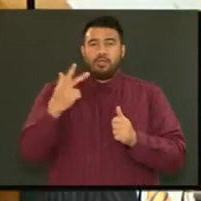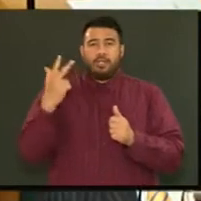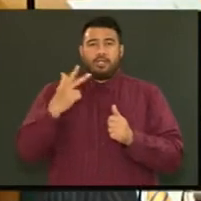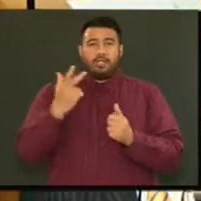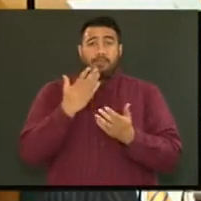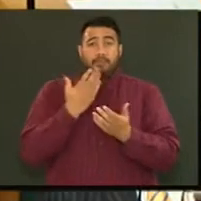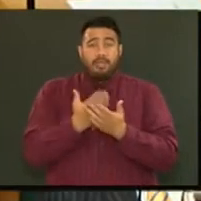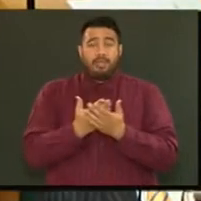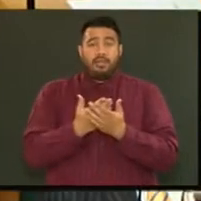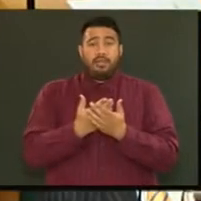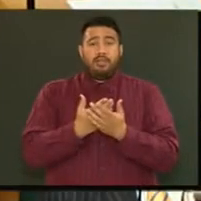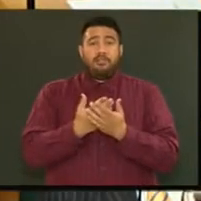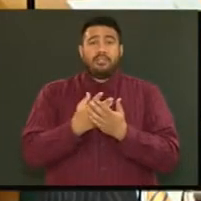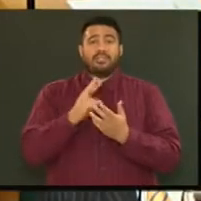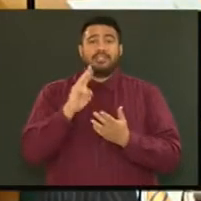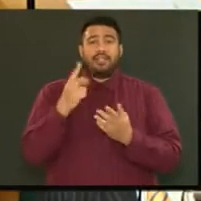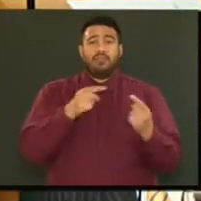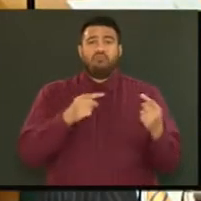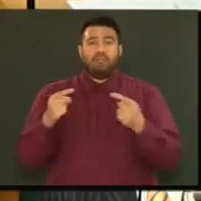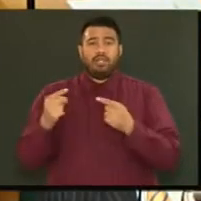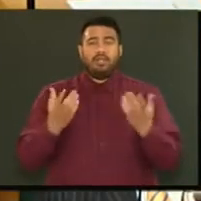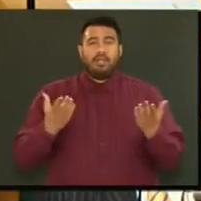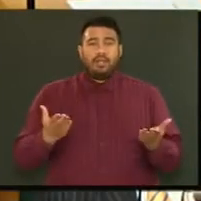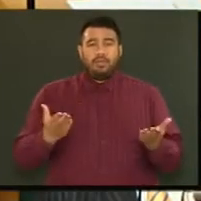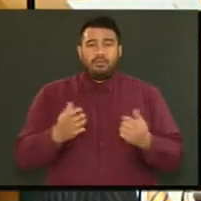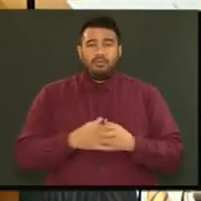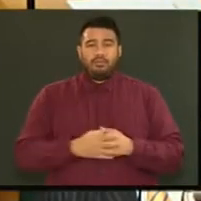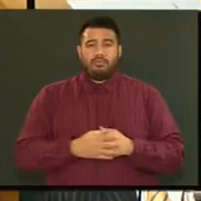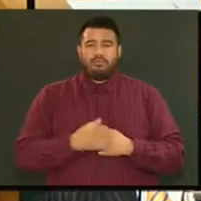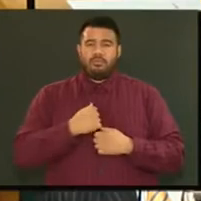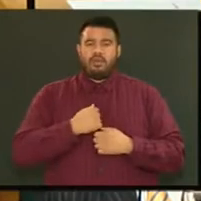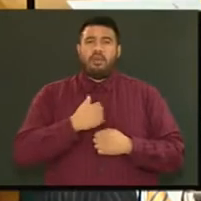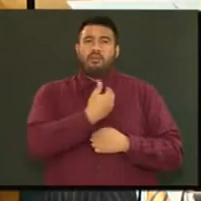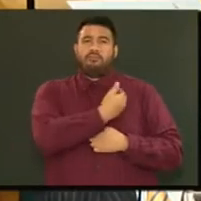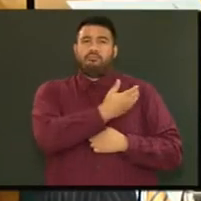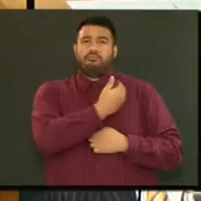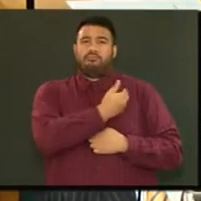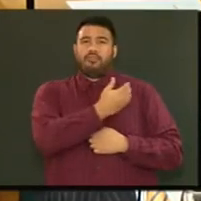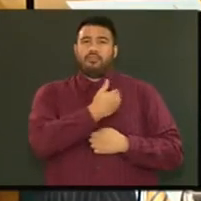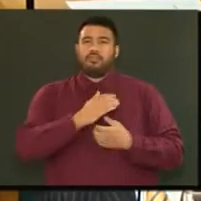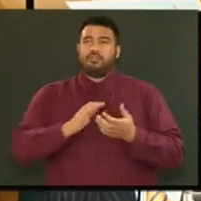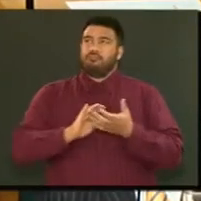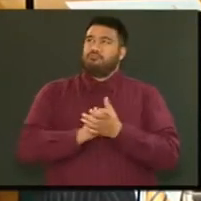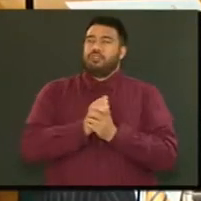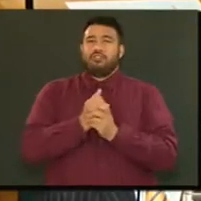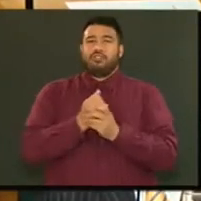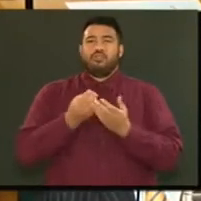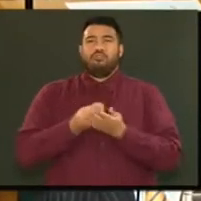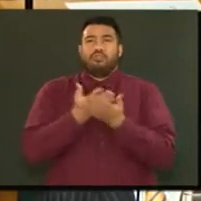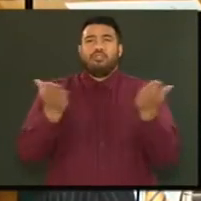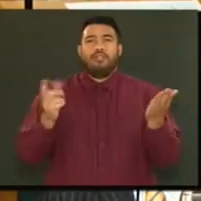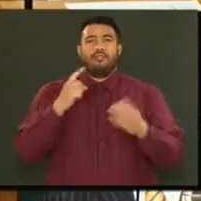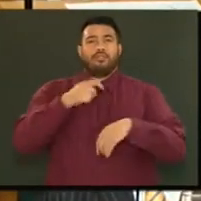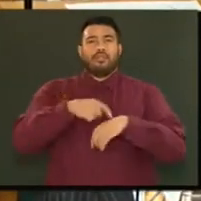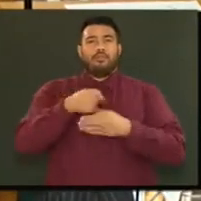a second time. Mr. Speaker, it is an honour and a privilege to present my first budget to the public of New Zealand, the